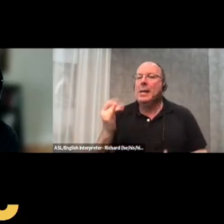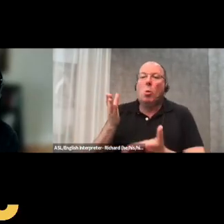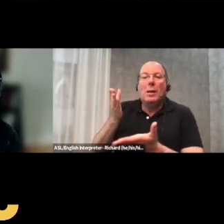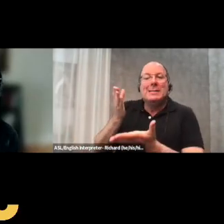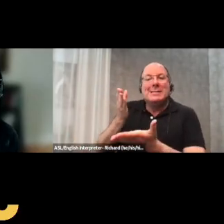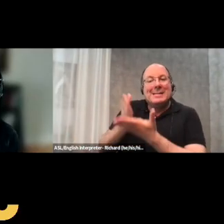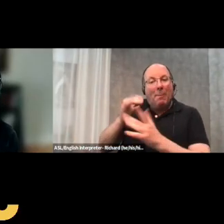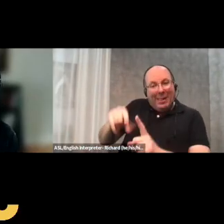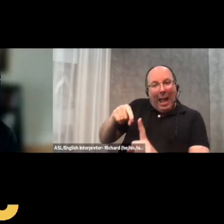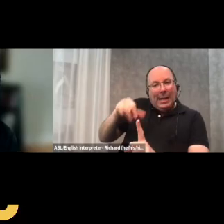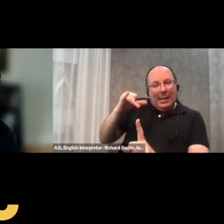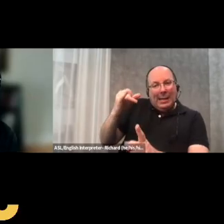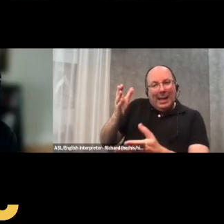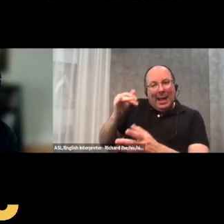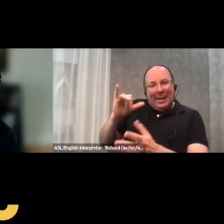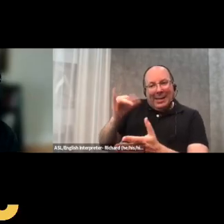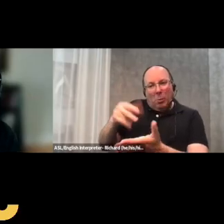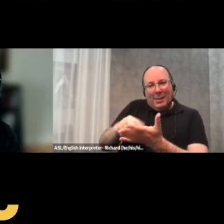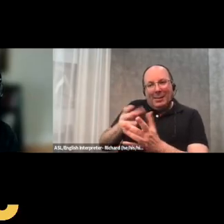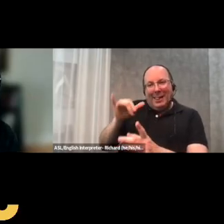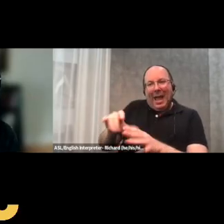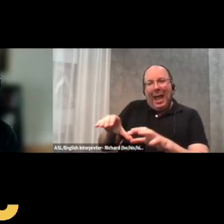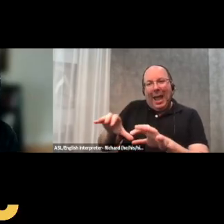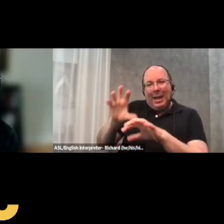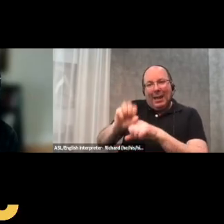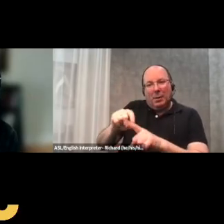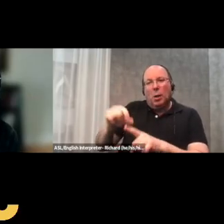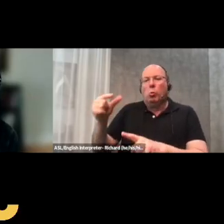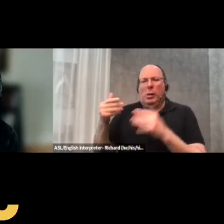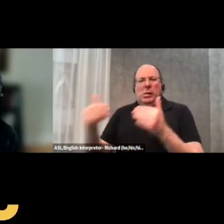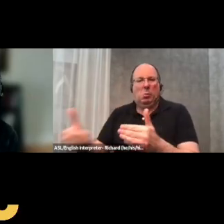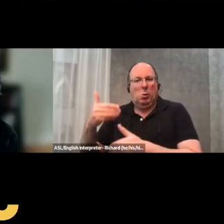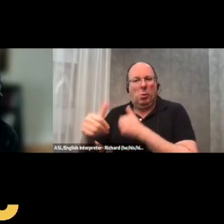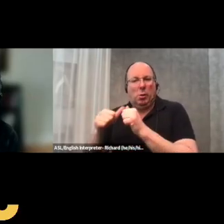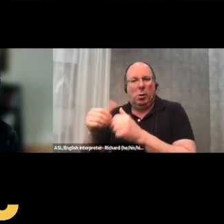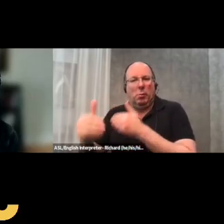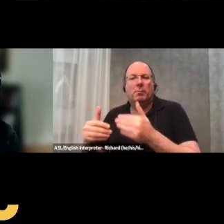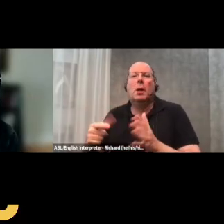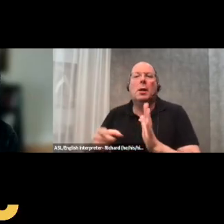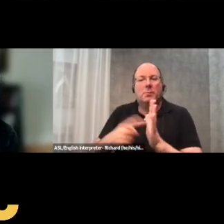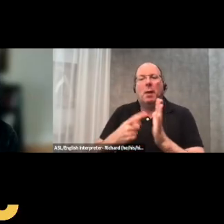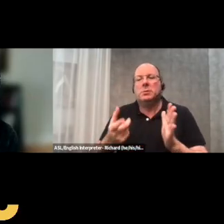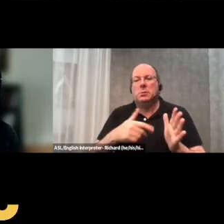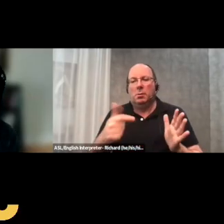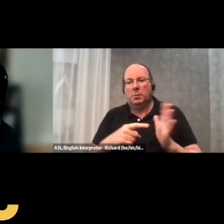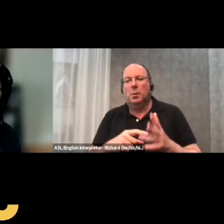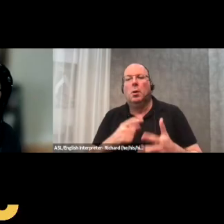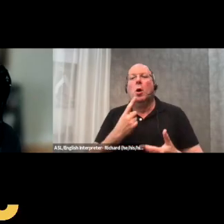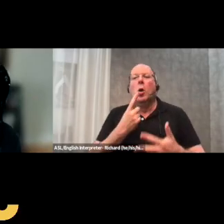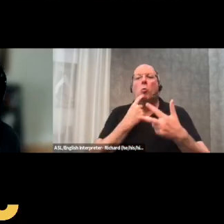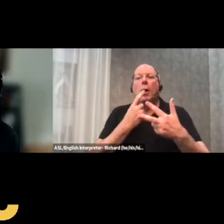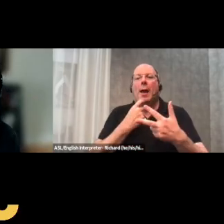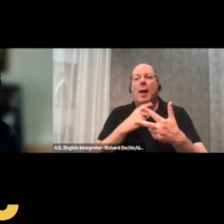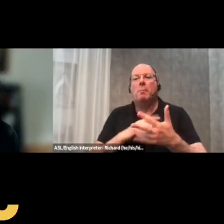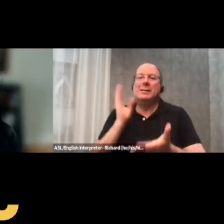this specific activity and change activities, and green is keep going. In other cases, I've heard red is typically